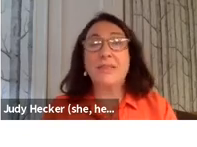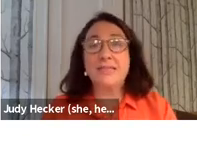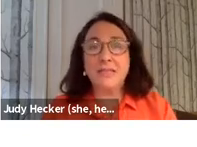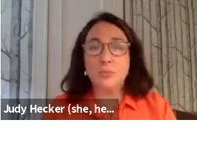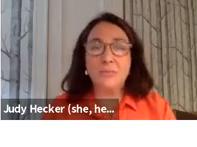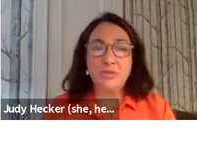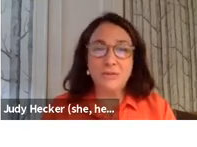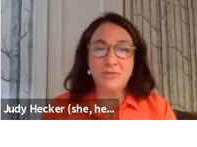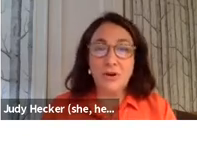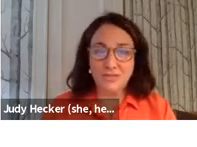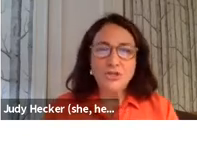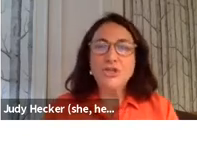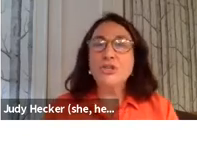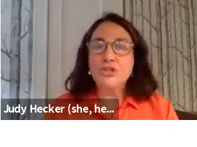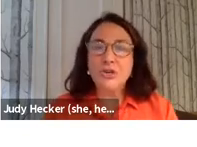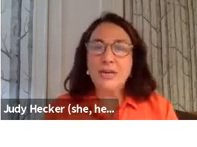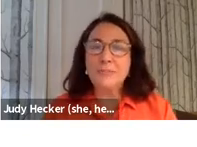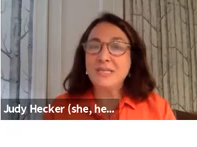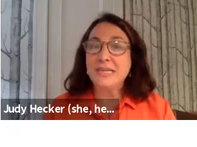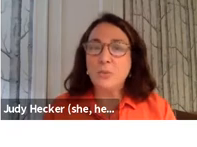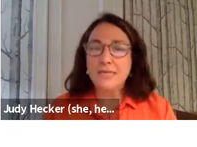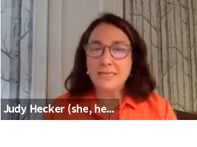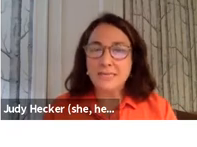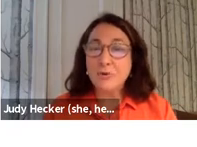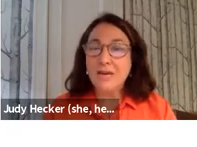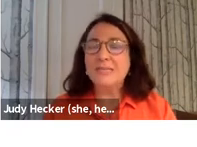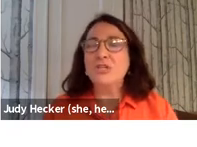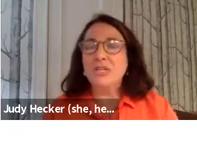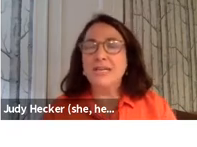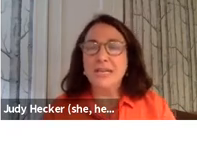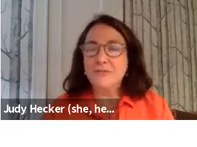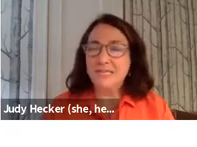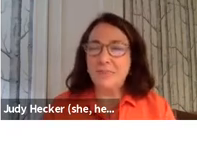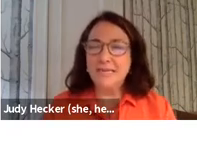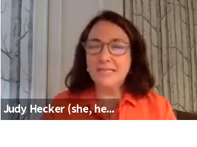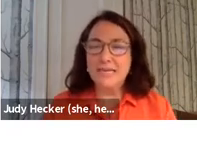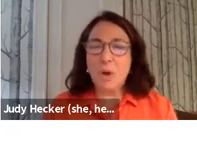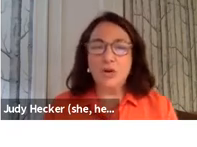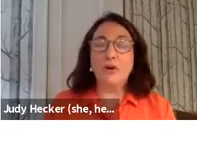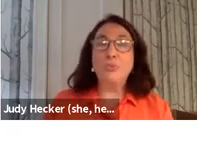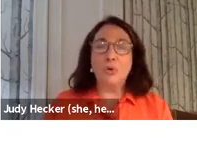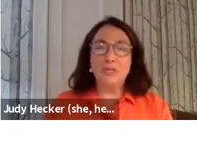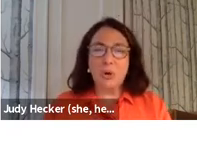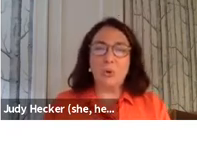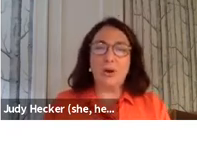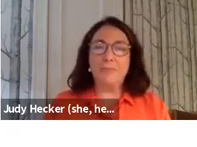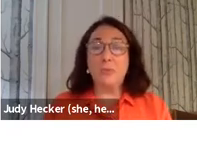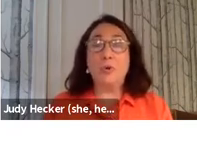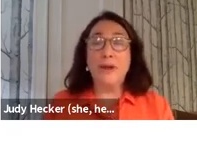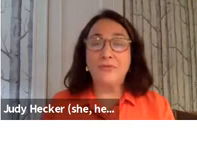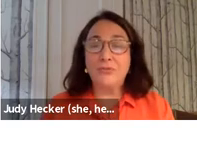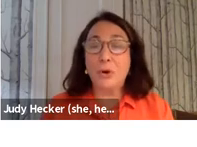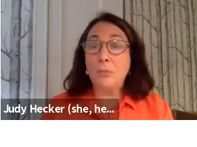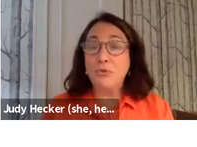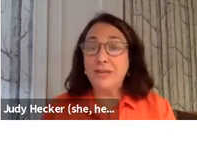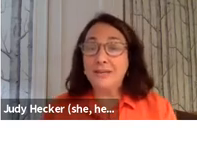with the Leslie Lohman Museum of Art. Chitra juried IPCNY's summer exhibition, Give Me Space, as part of our new prints program, and we're